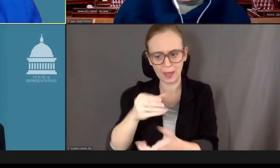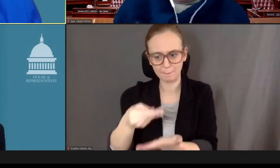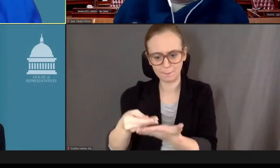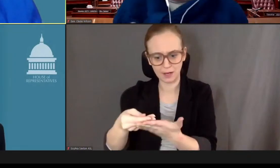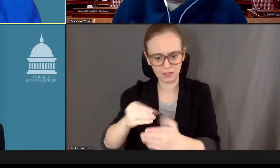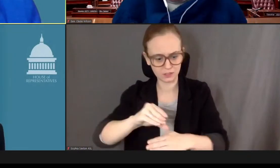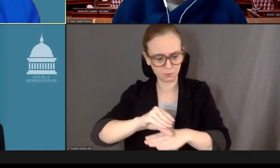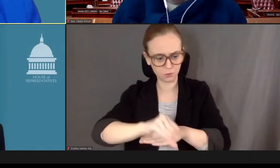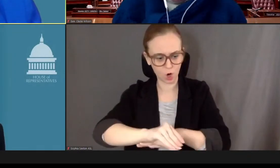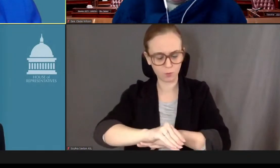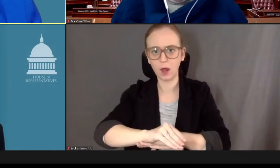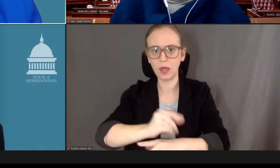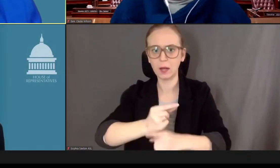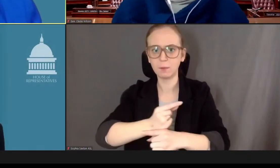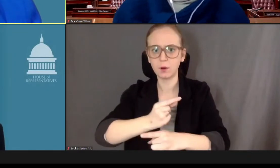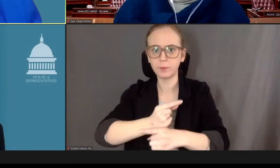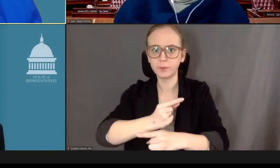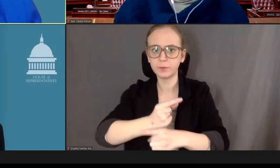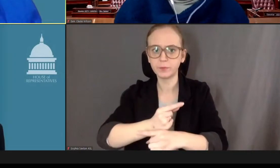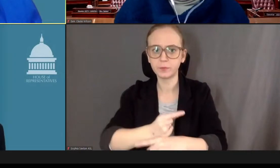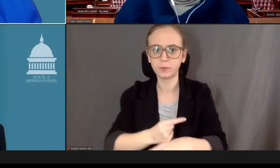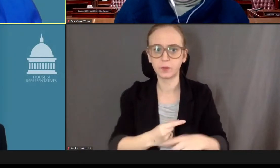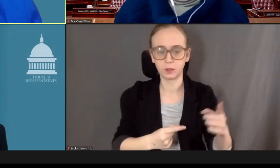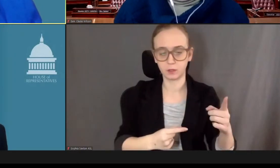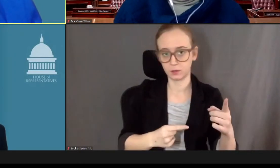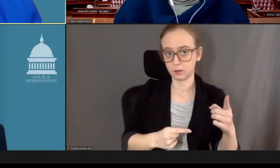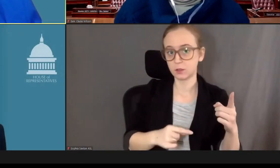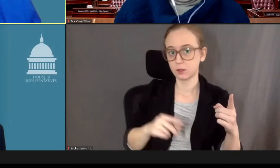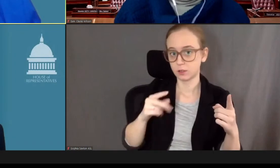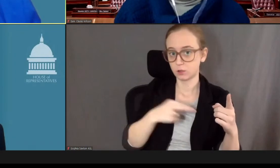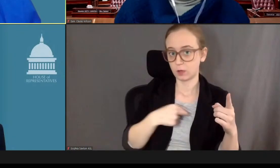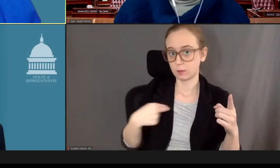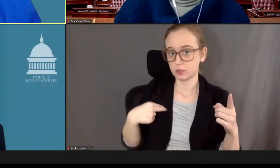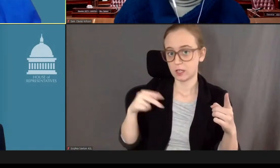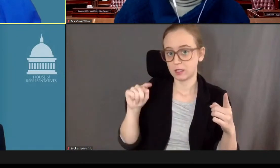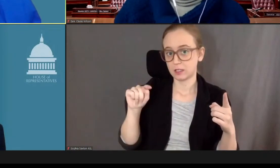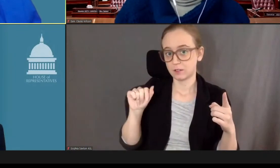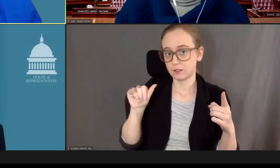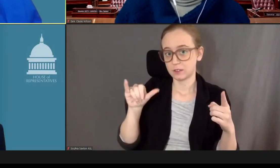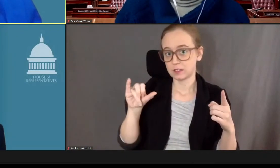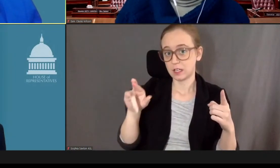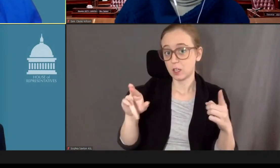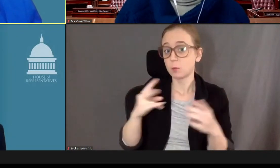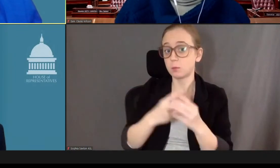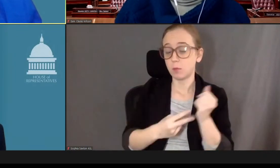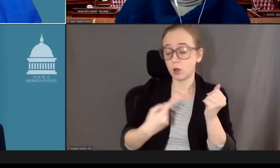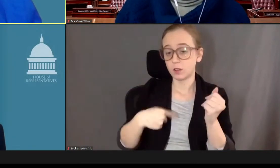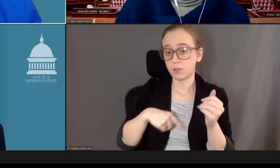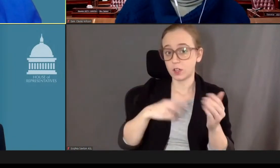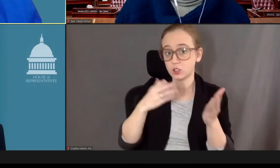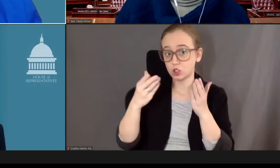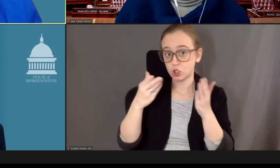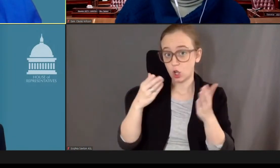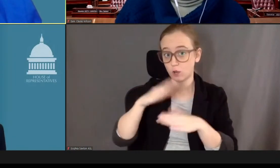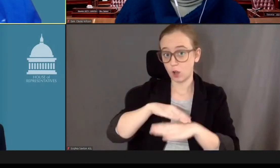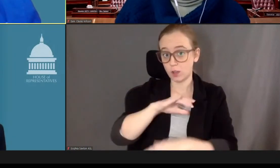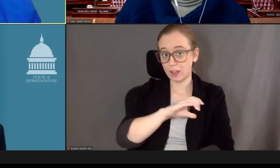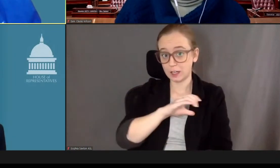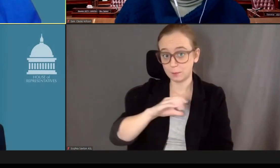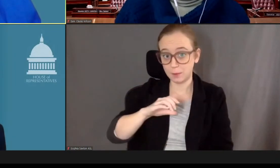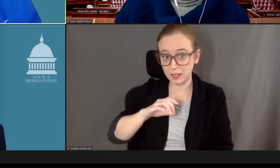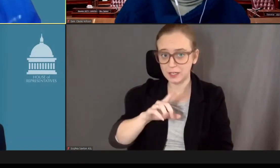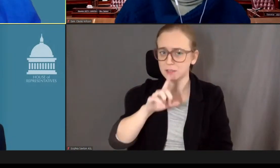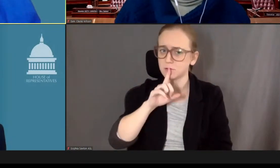Yes, both of us serve on the Community and Economic Development Committee, and it's really critical that we